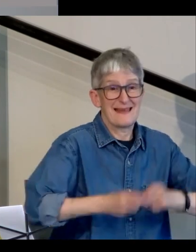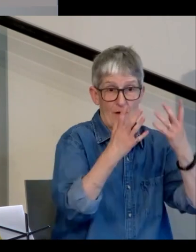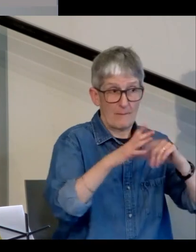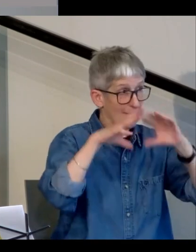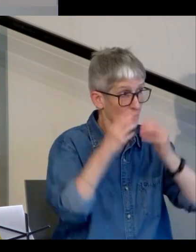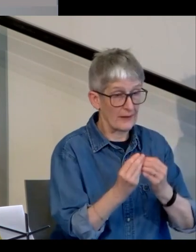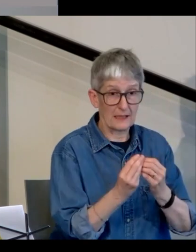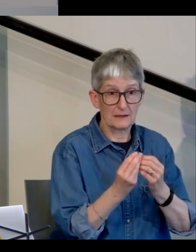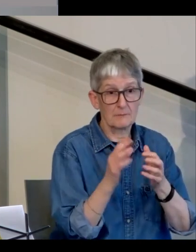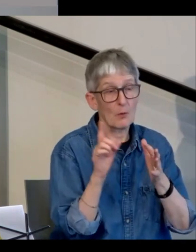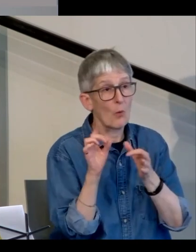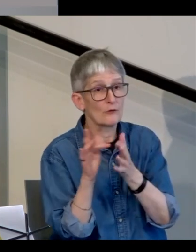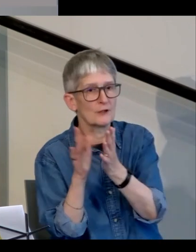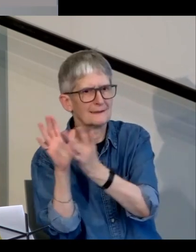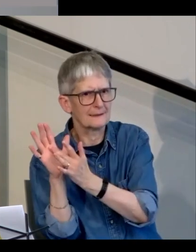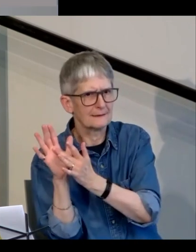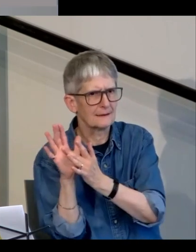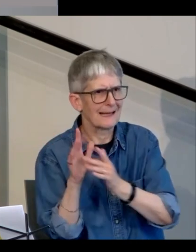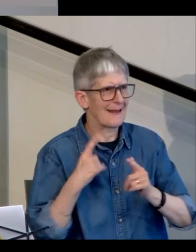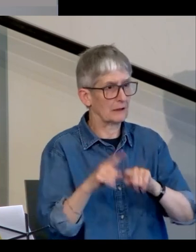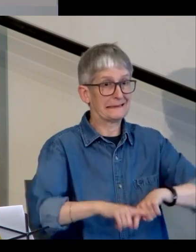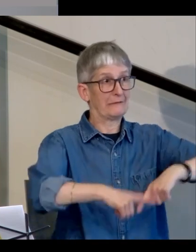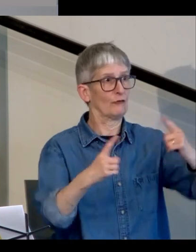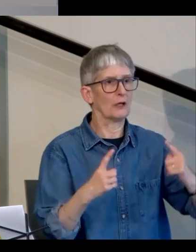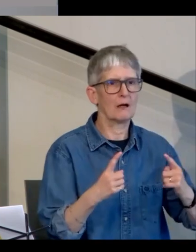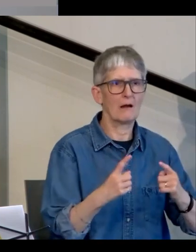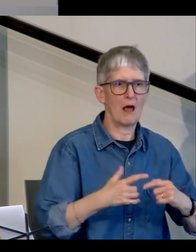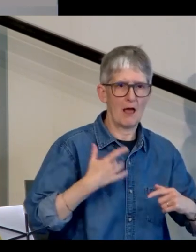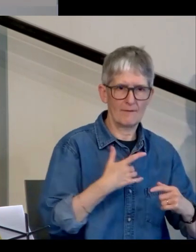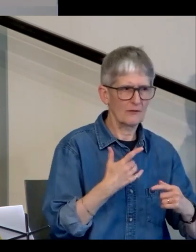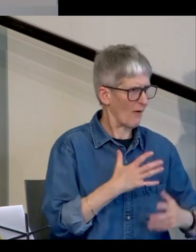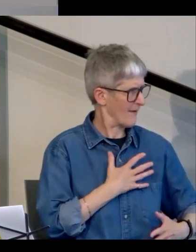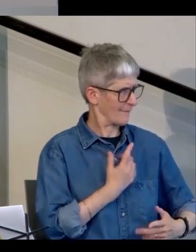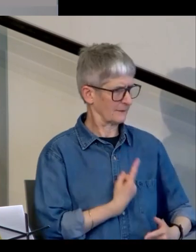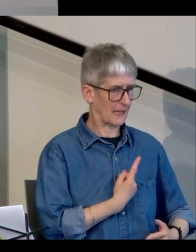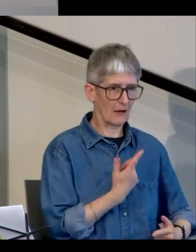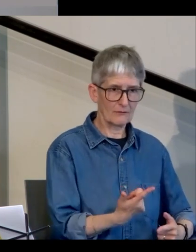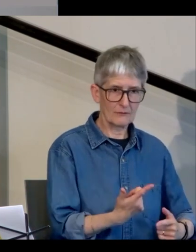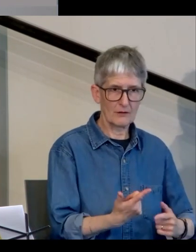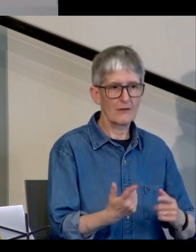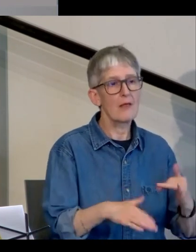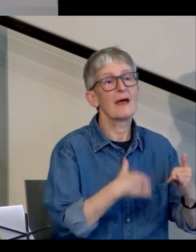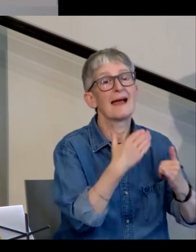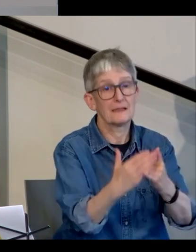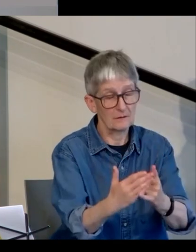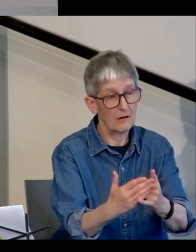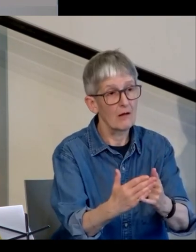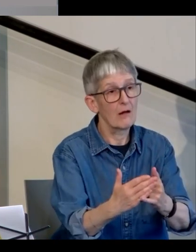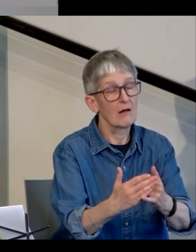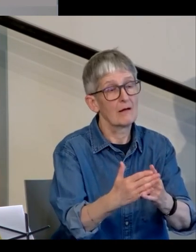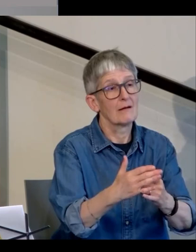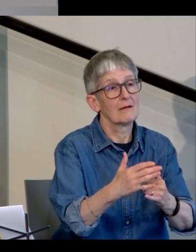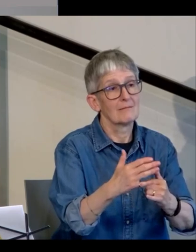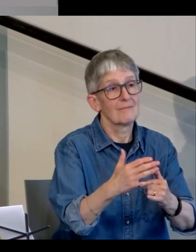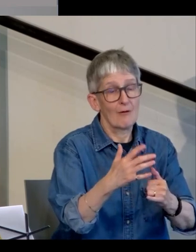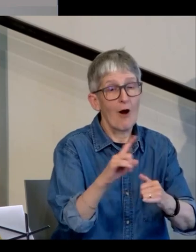for Jesus. They had no fear for themselves. And it ultimately led to imprisonment and